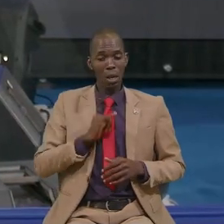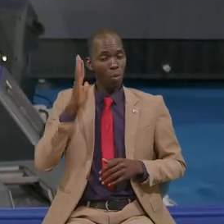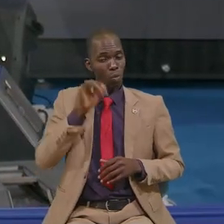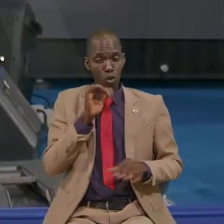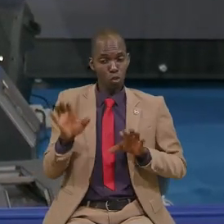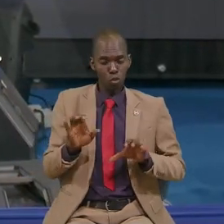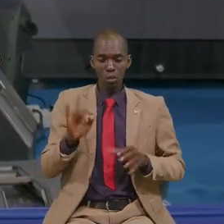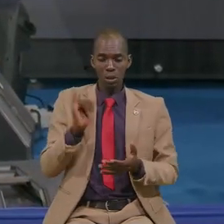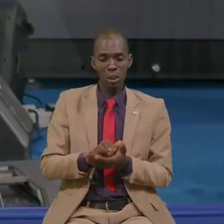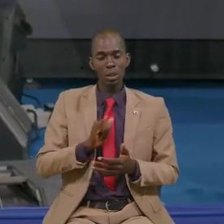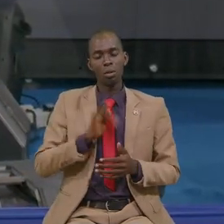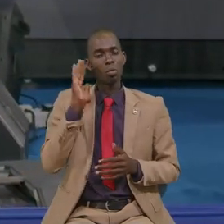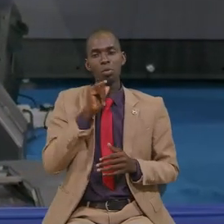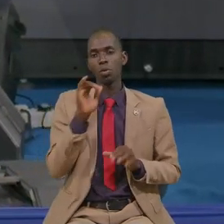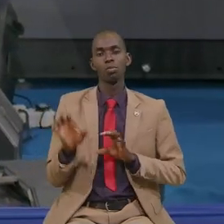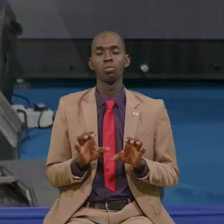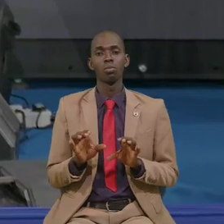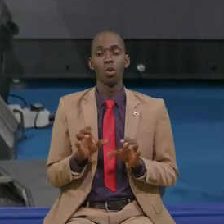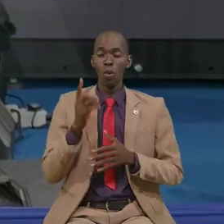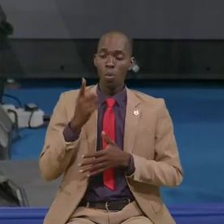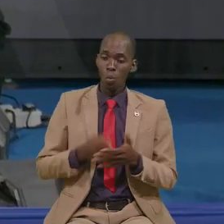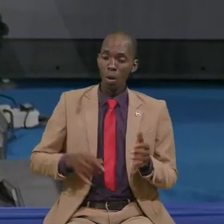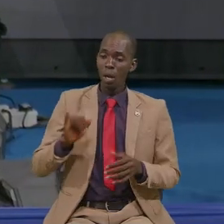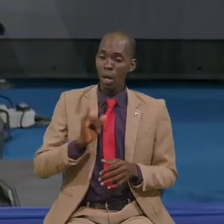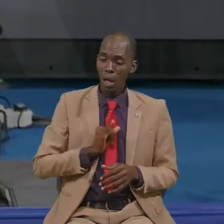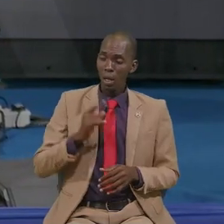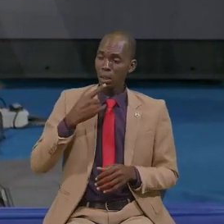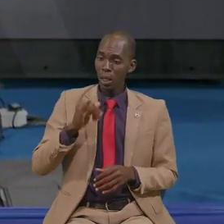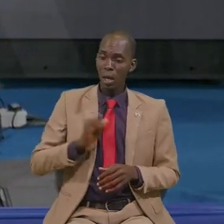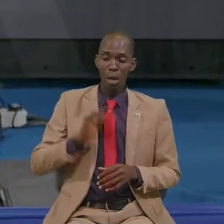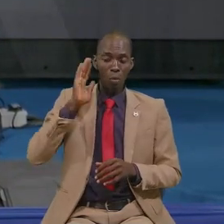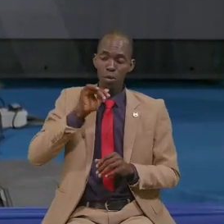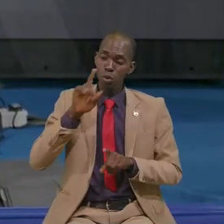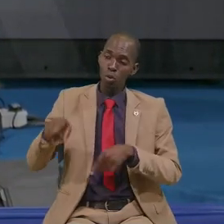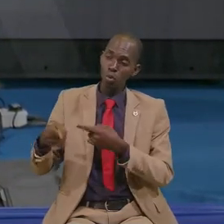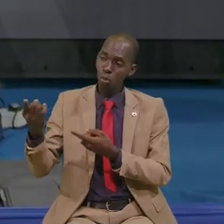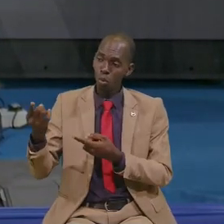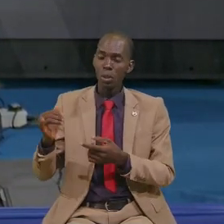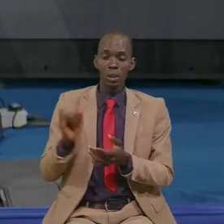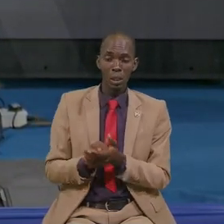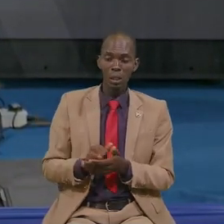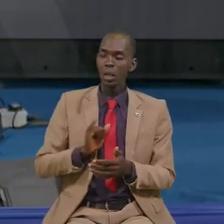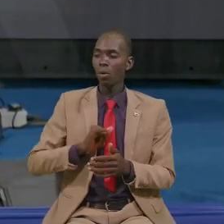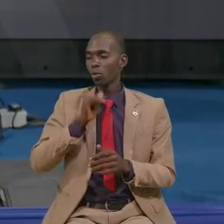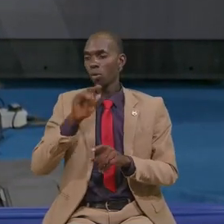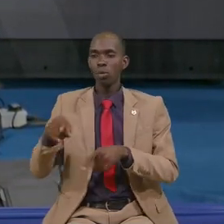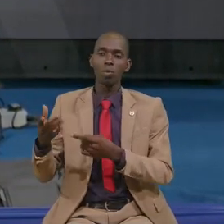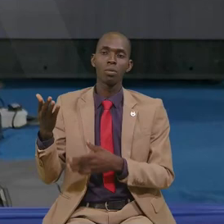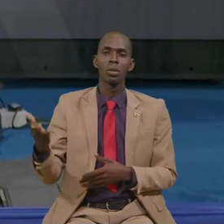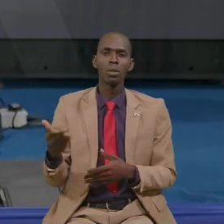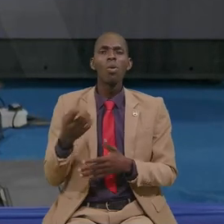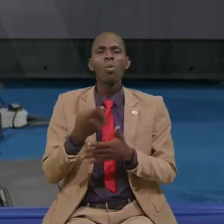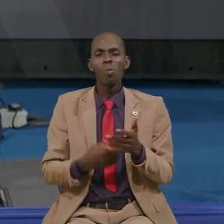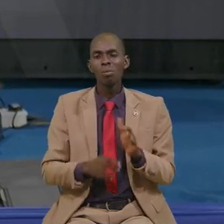do. What I said I will not go there, I will not go there. What if I didn't change